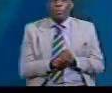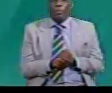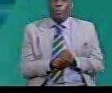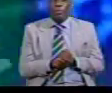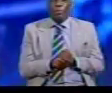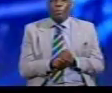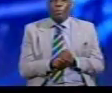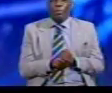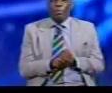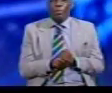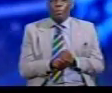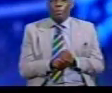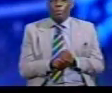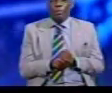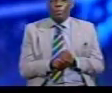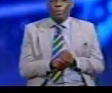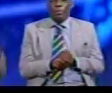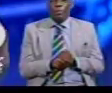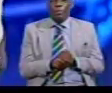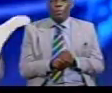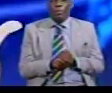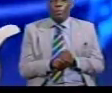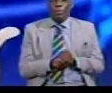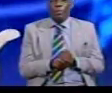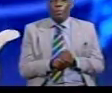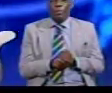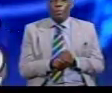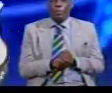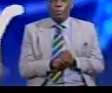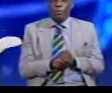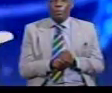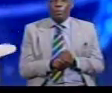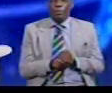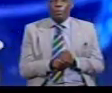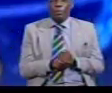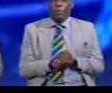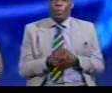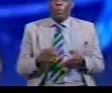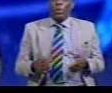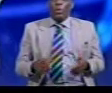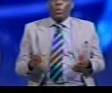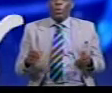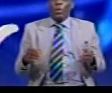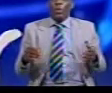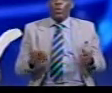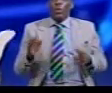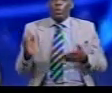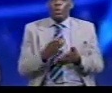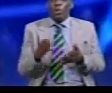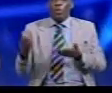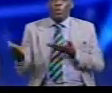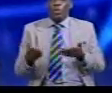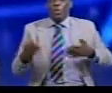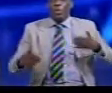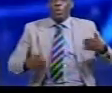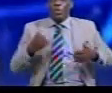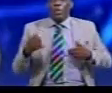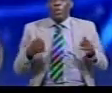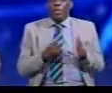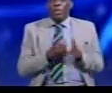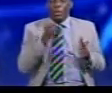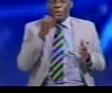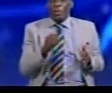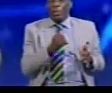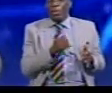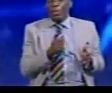Songs bring boundless joy. They are the effusive expression of jubilation from the grateful heart of the mighty King